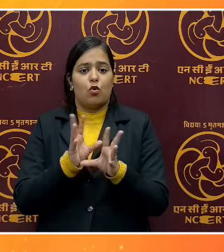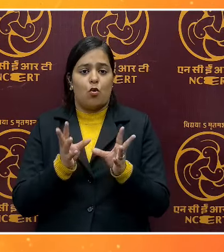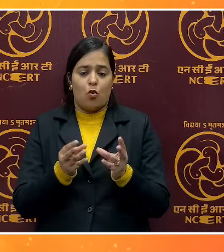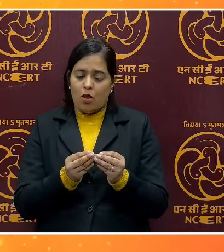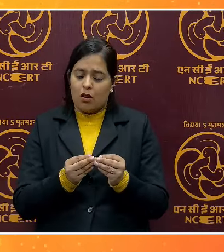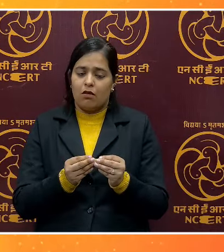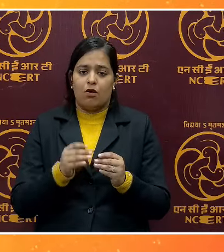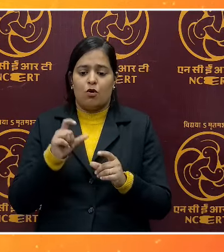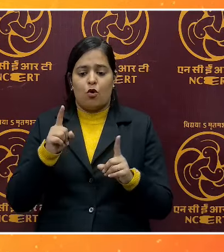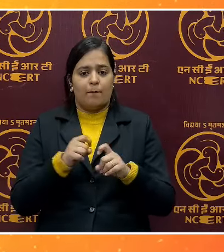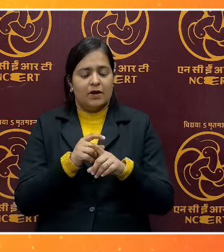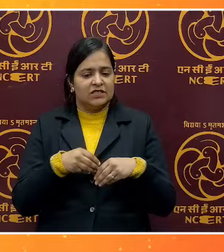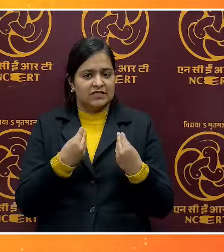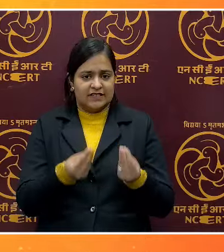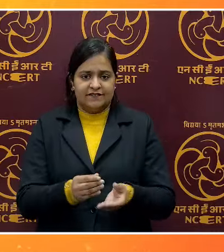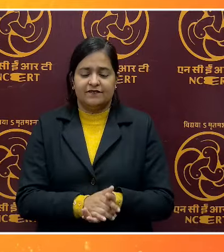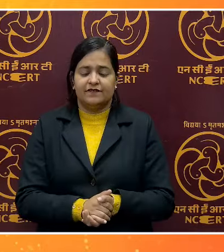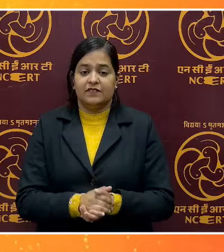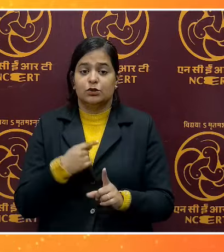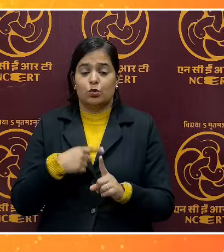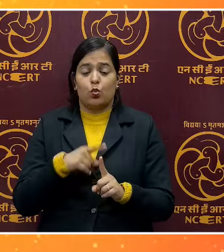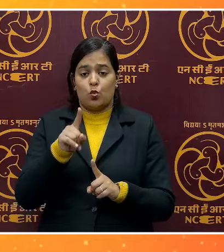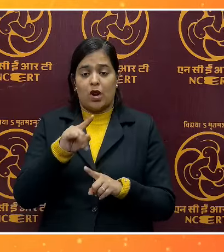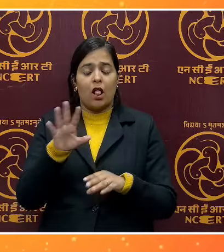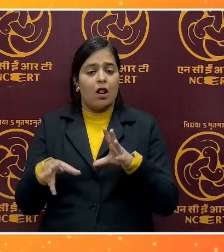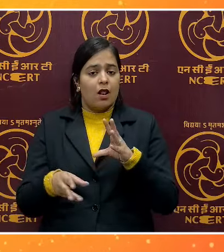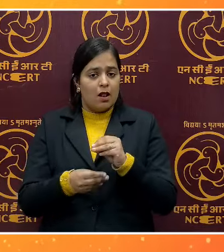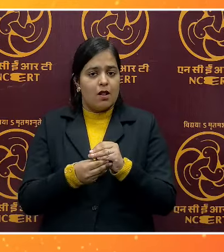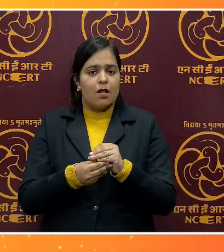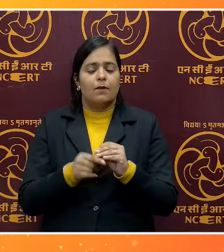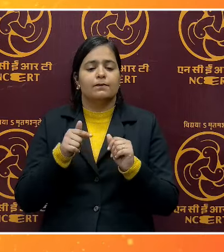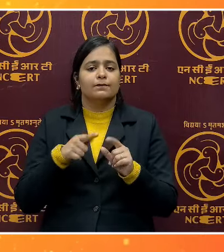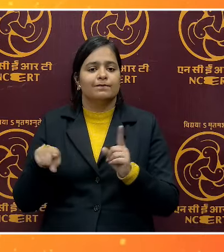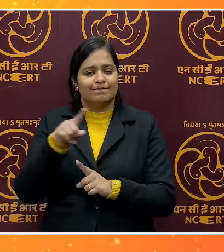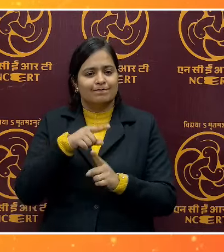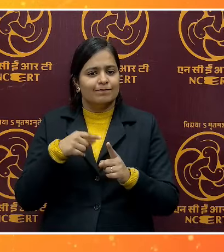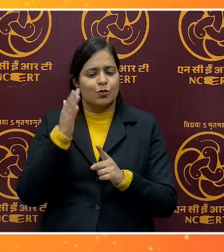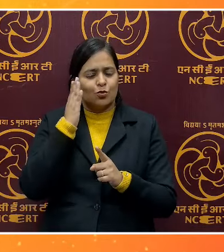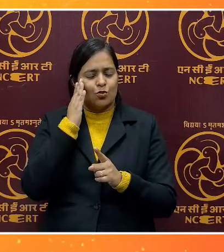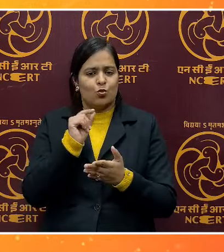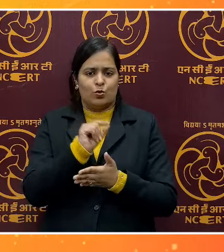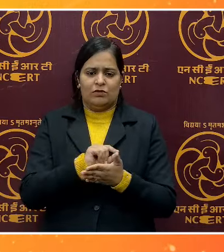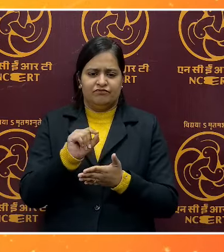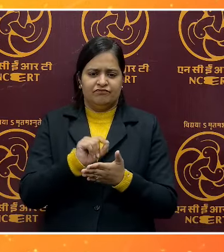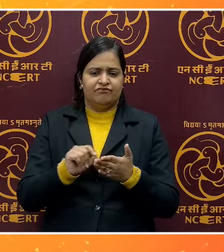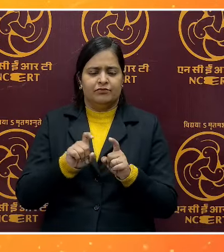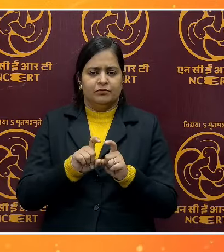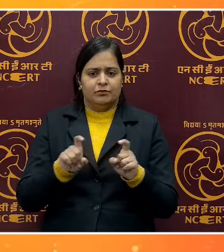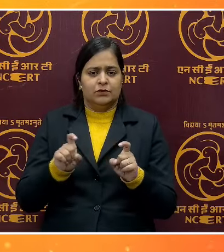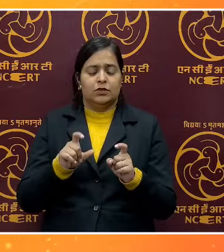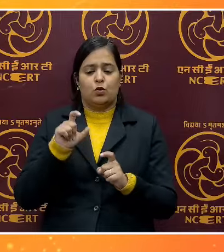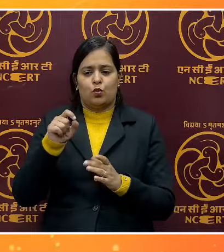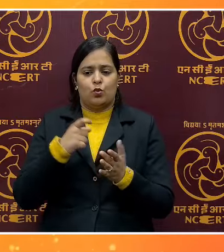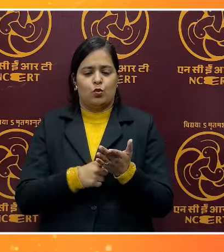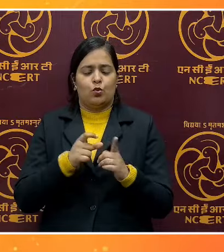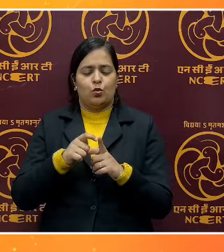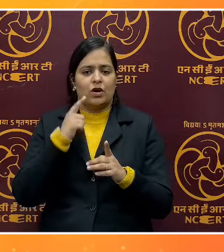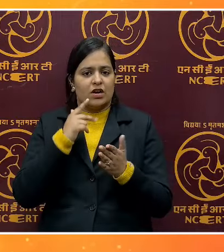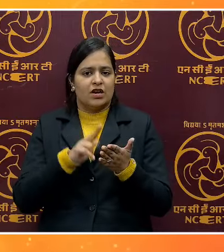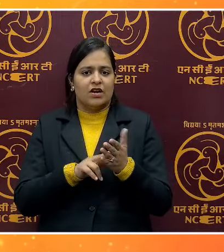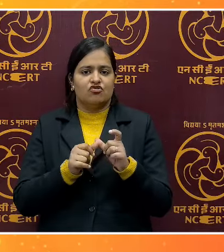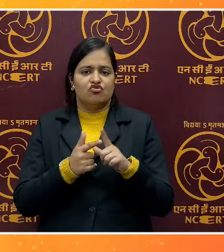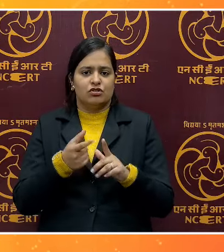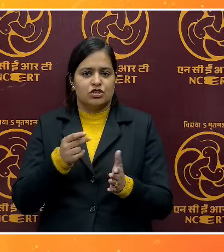given. And one more point, that is we must also able to write the when the coordination compounds is going